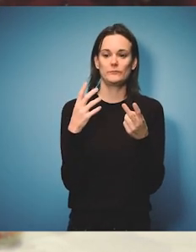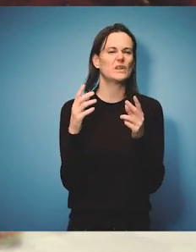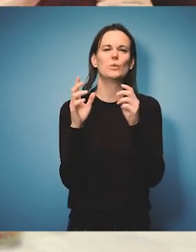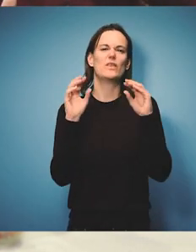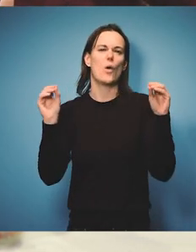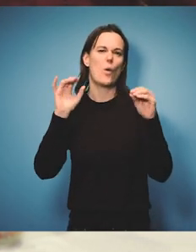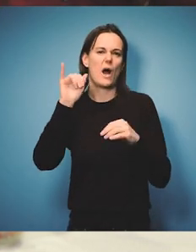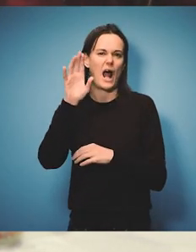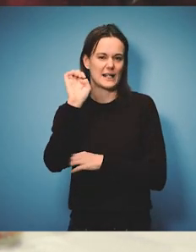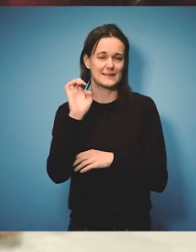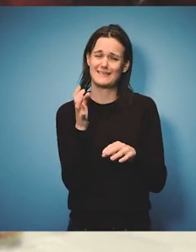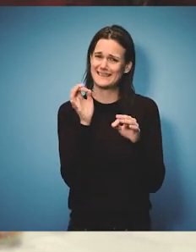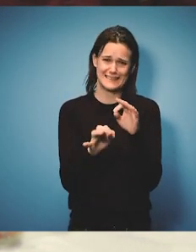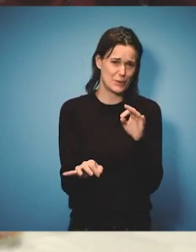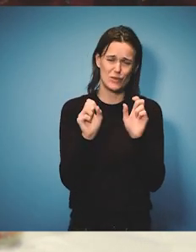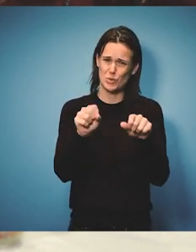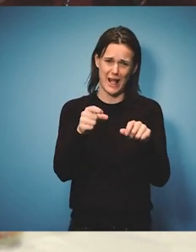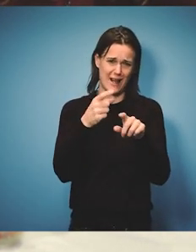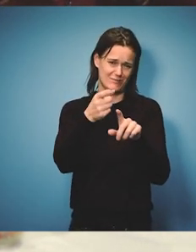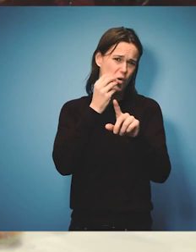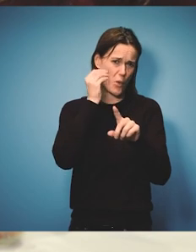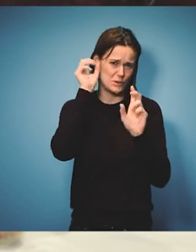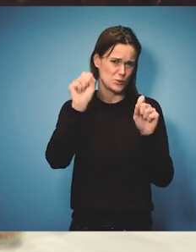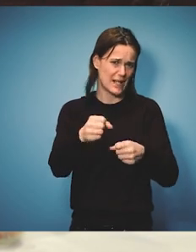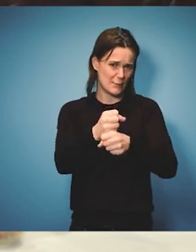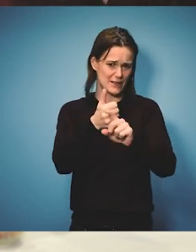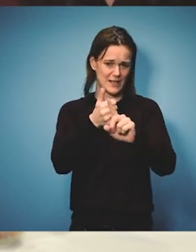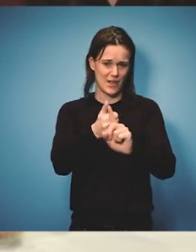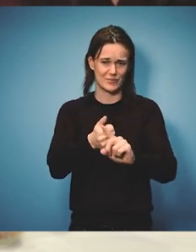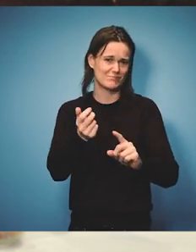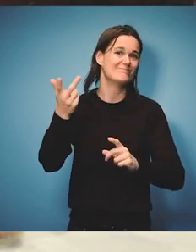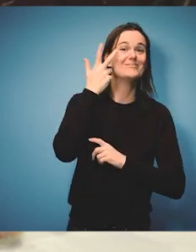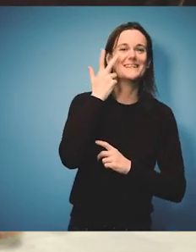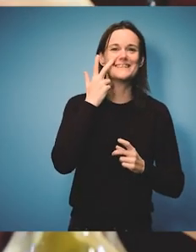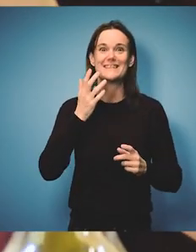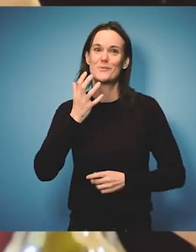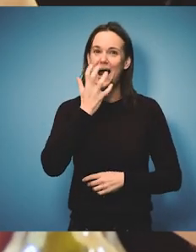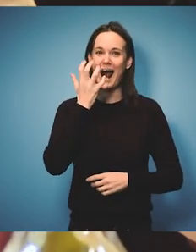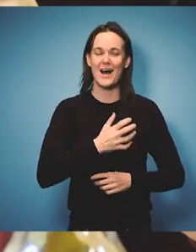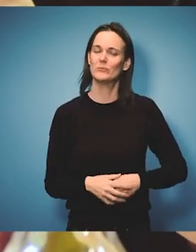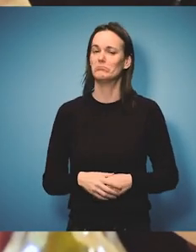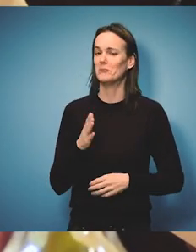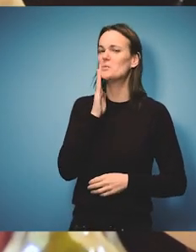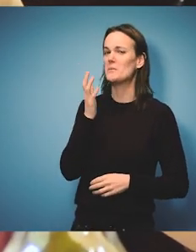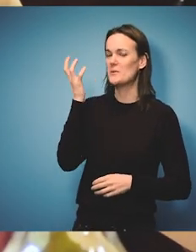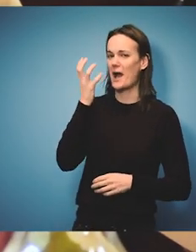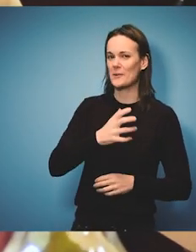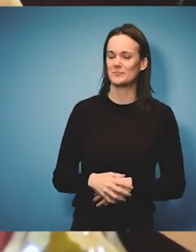Okay. Super simple, easy to follow at home. You're going to wow your friends with this one. Okay, wow us. So we're going to start